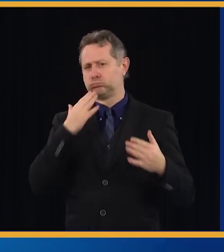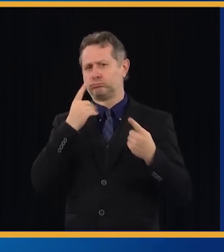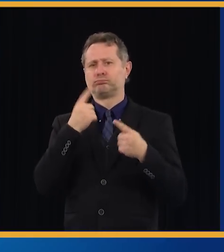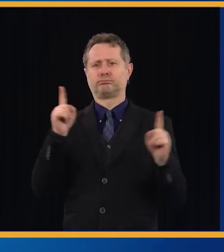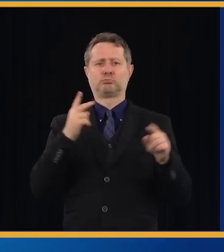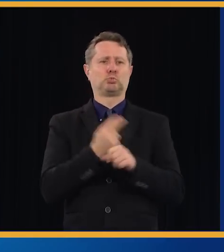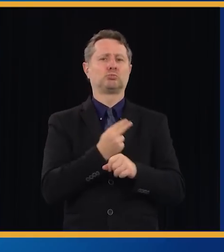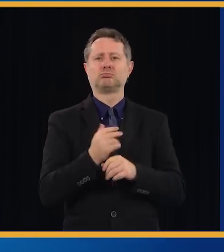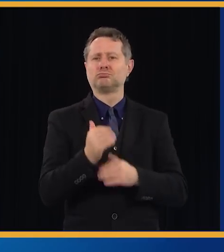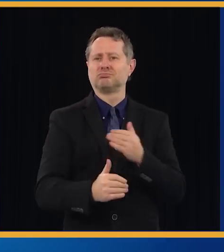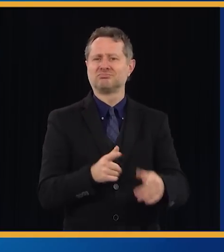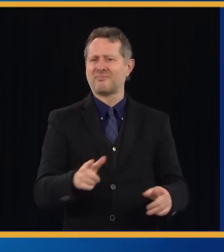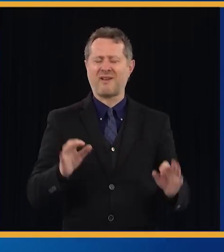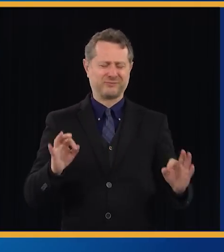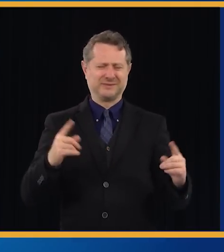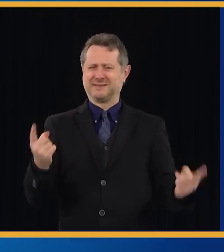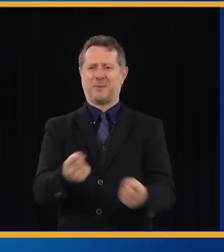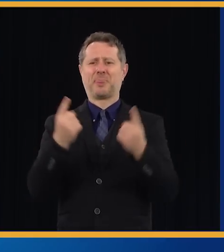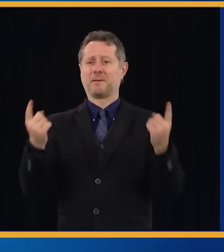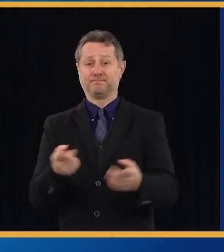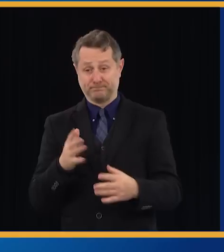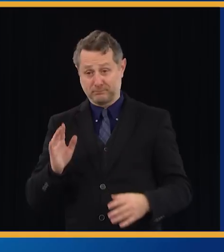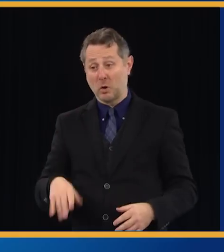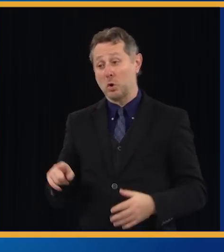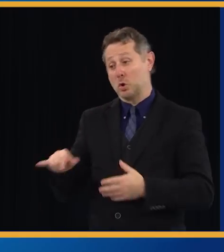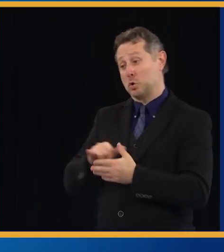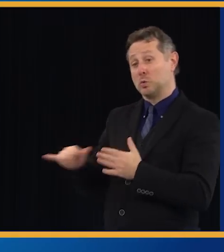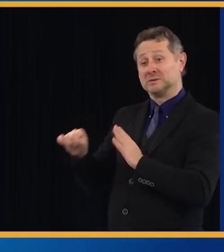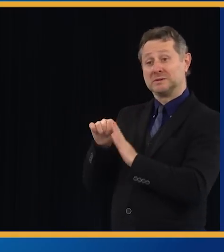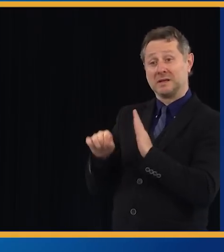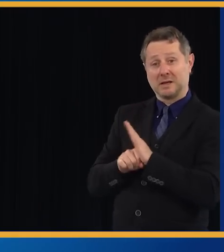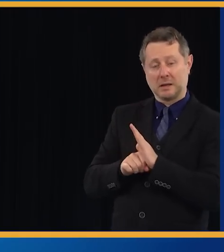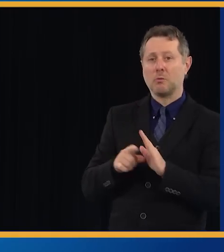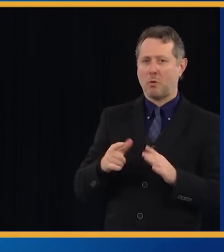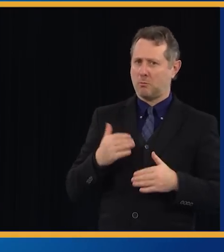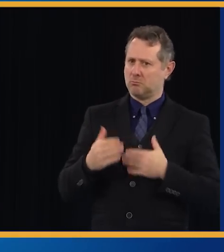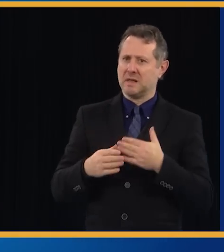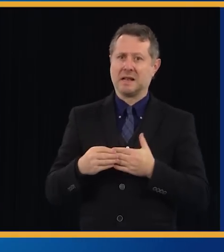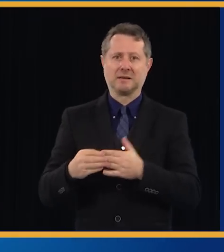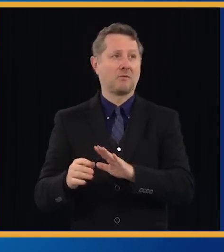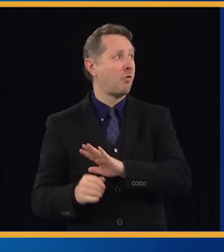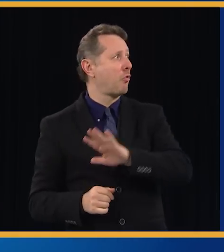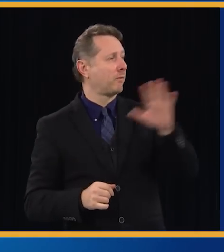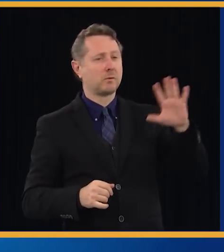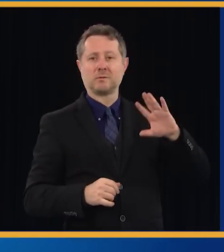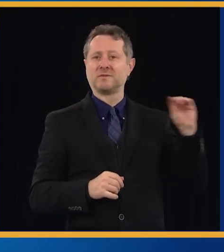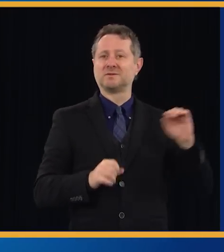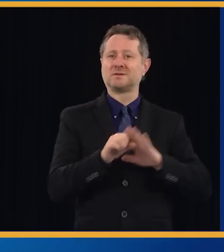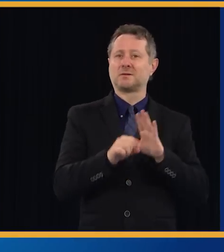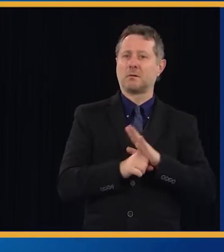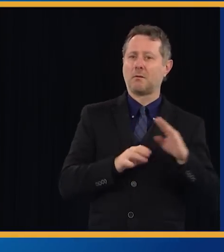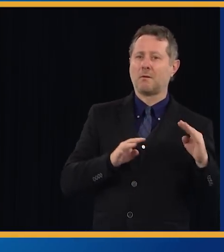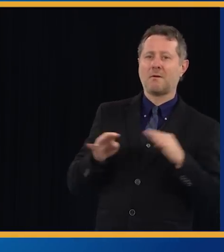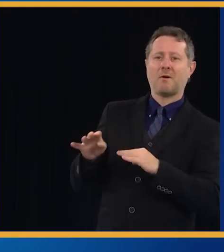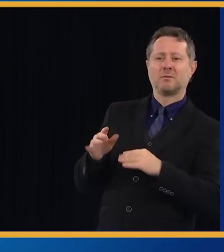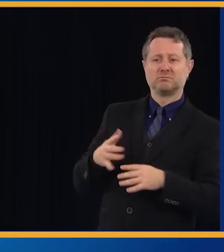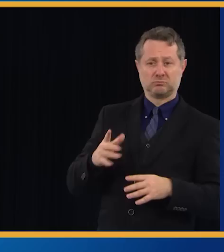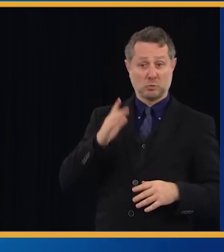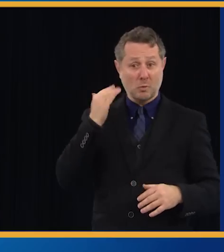this is something that New York should lead the way on answering this question and addressing this